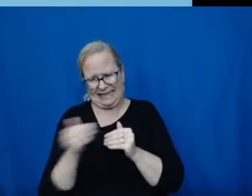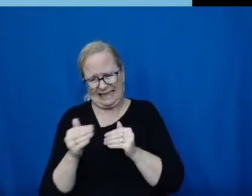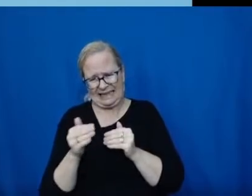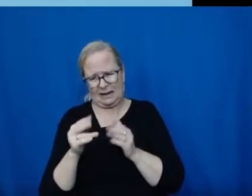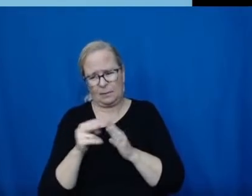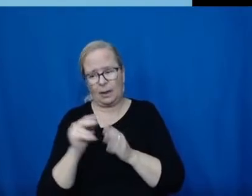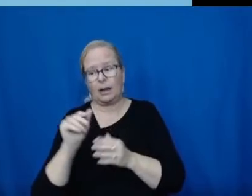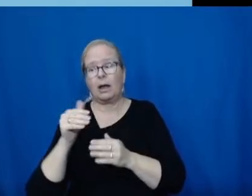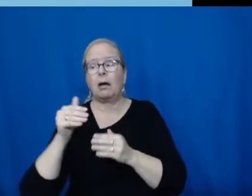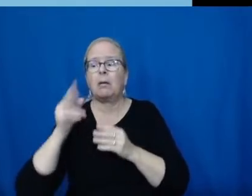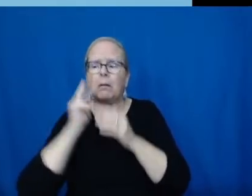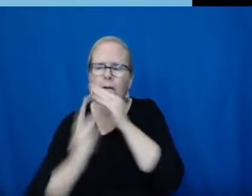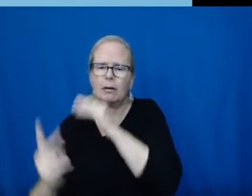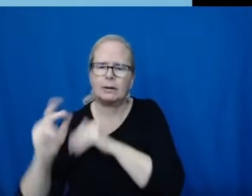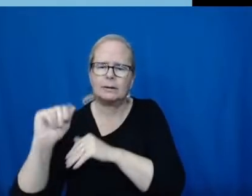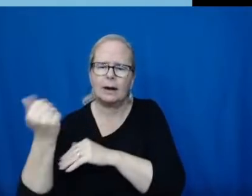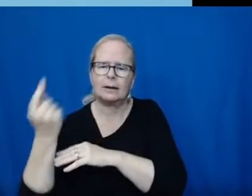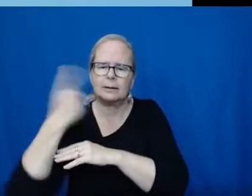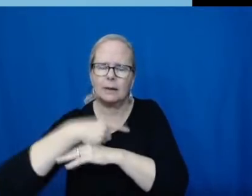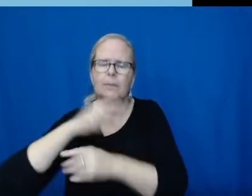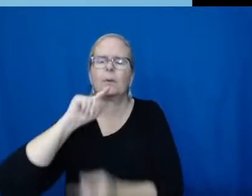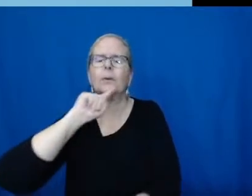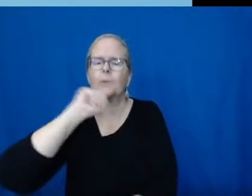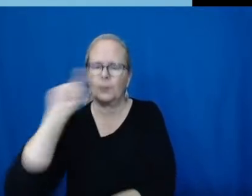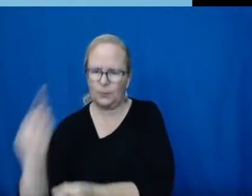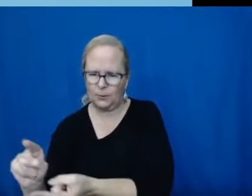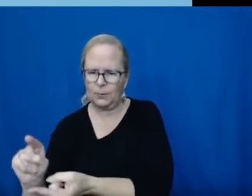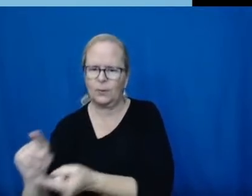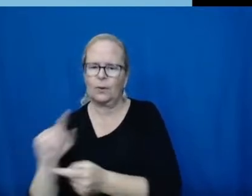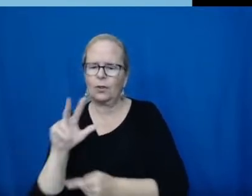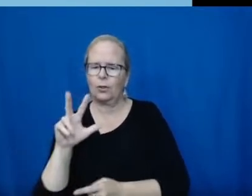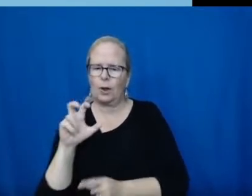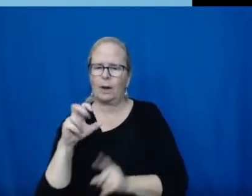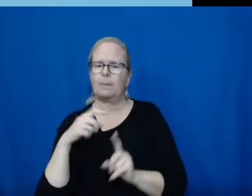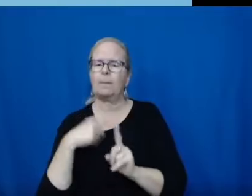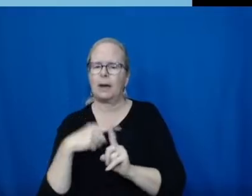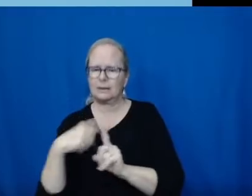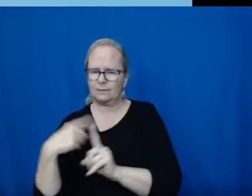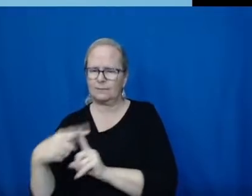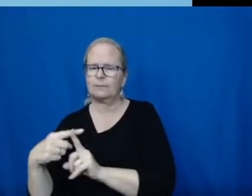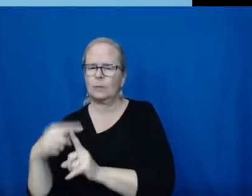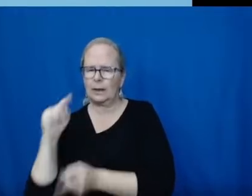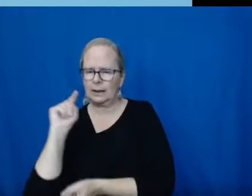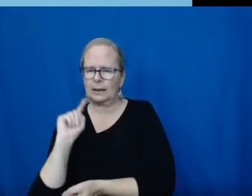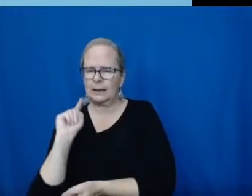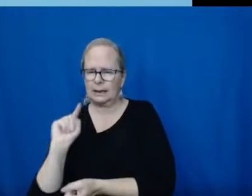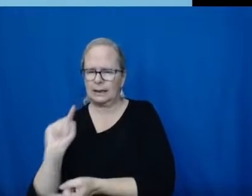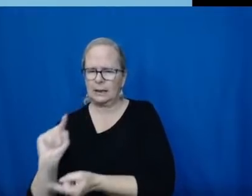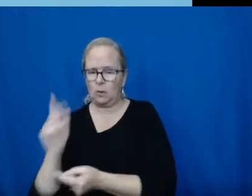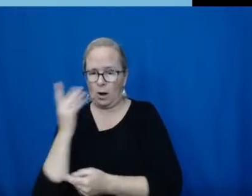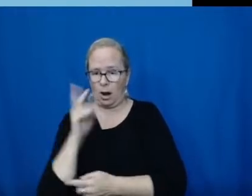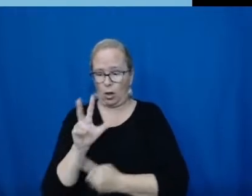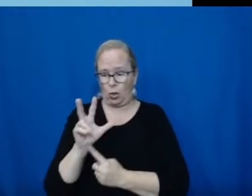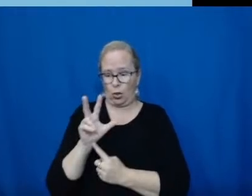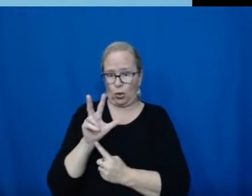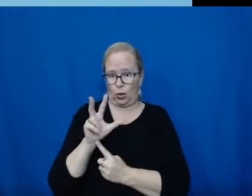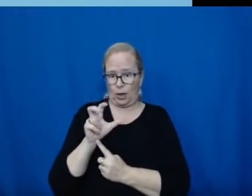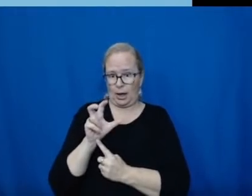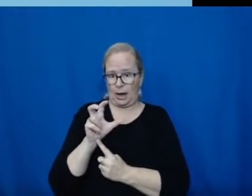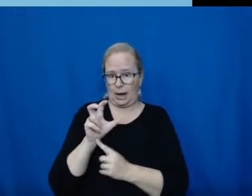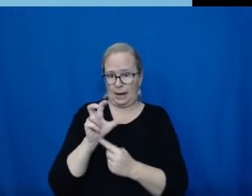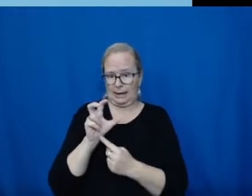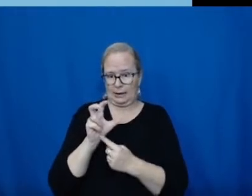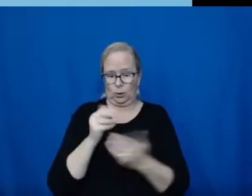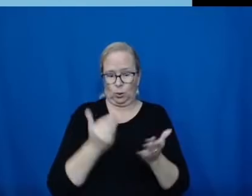300 before, whenever we had like 300 daily new cases per day, then in 2 weeks from that time, it was such a